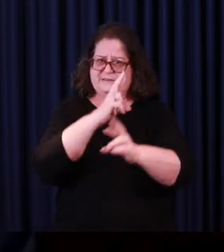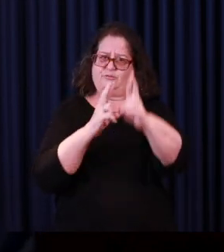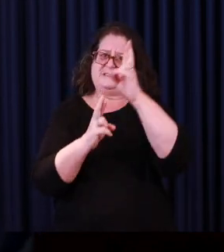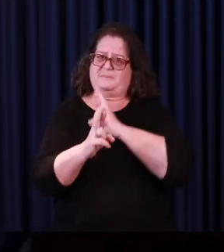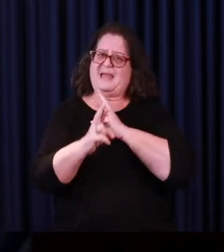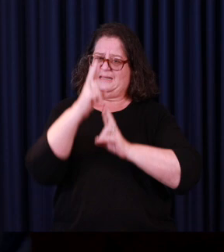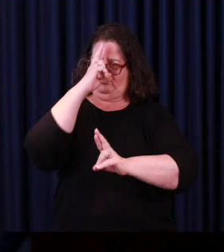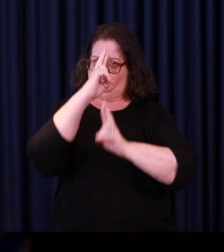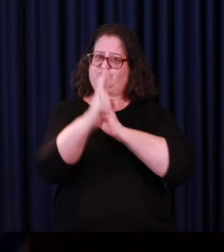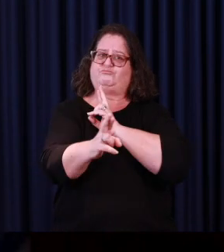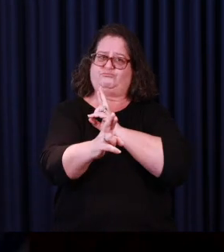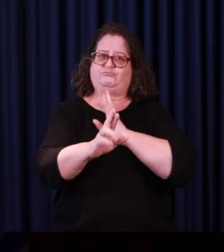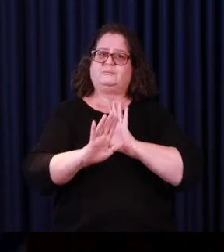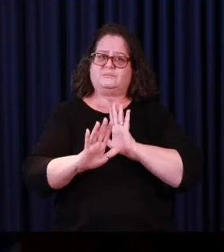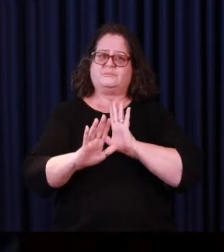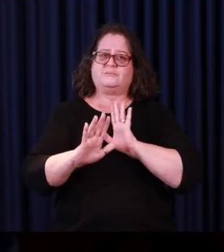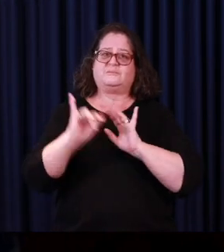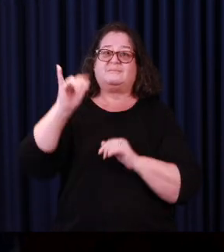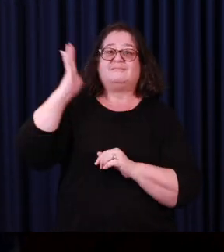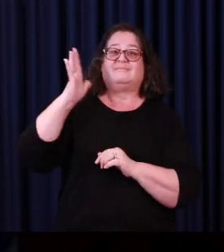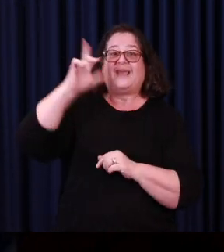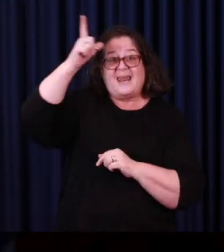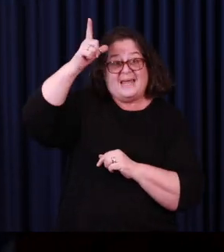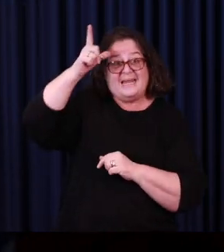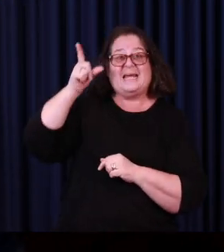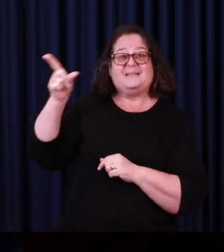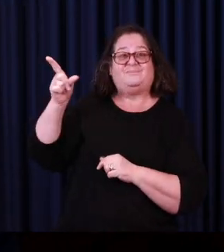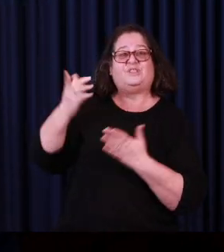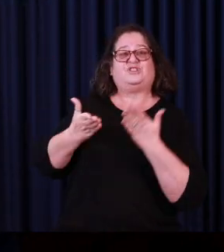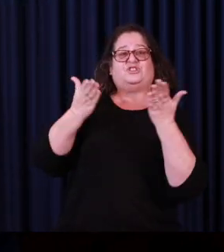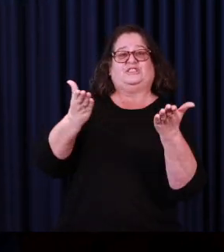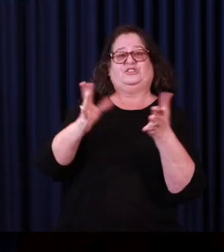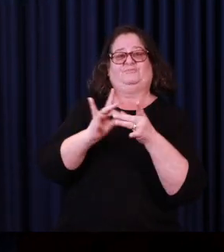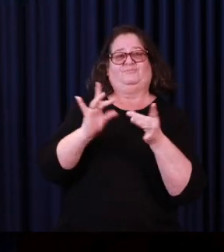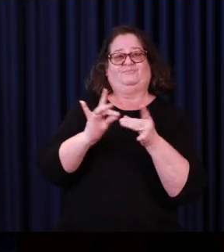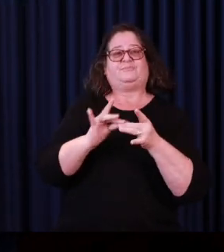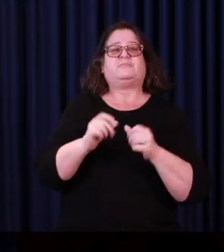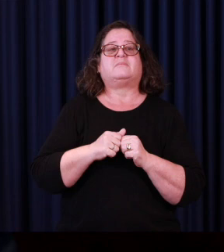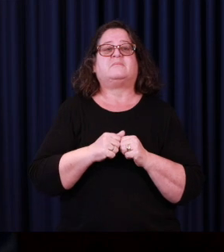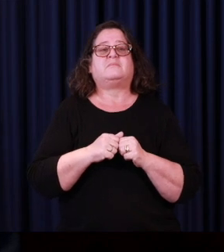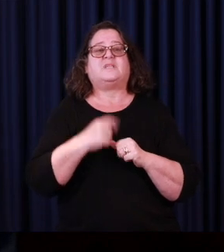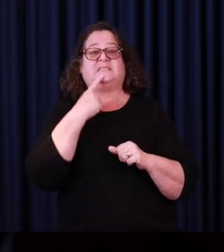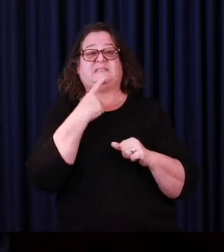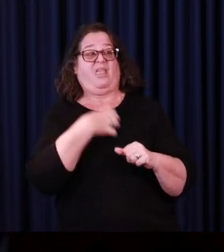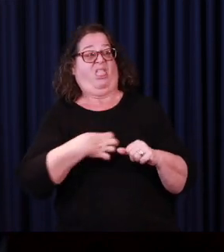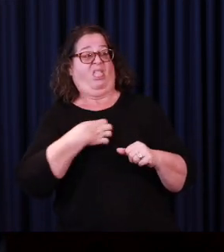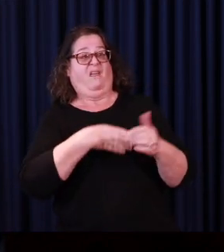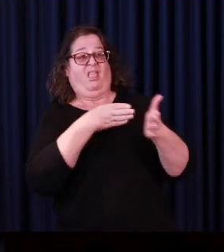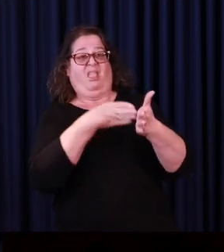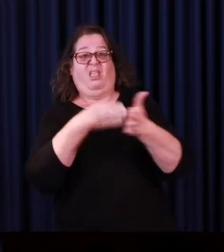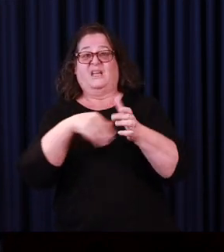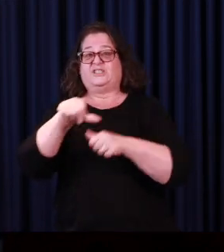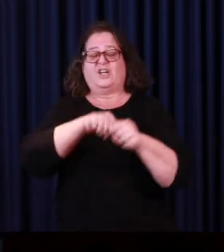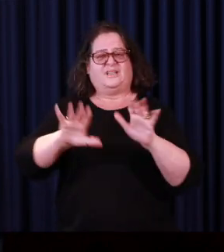greatest presidents, Abraham Lincoln, suggested, with malice toward none, with charity for